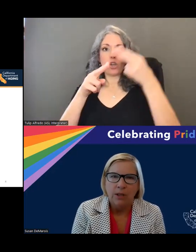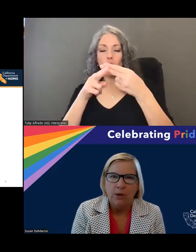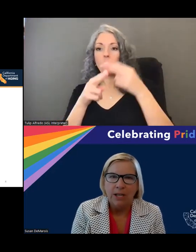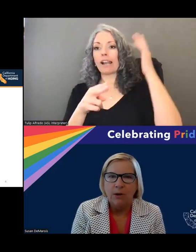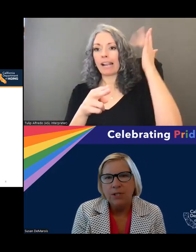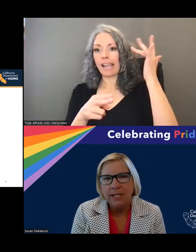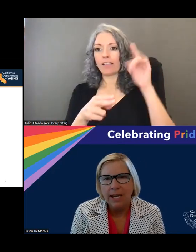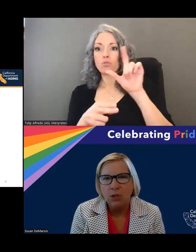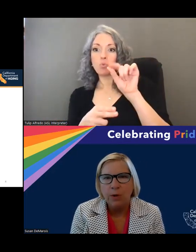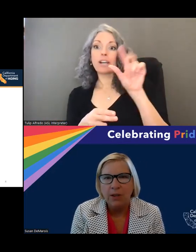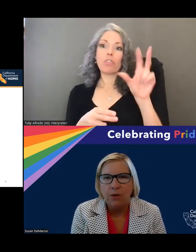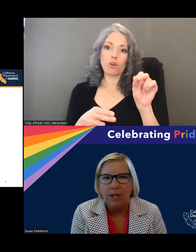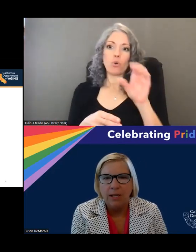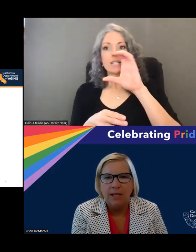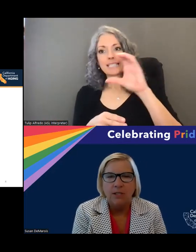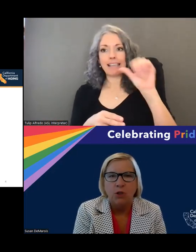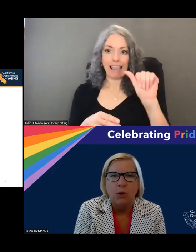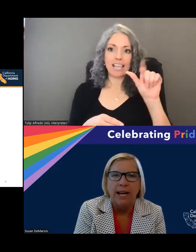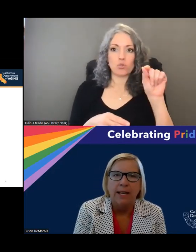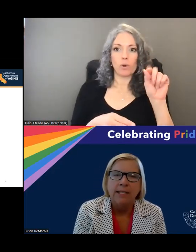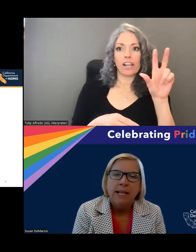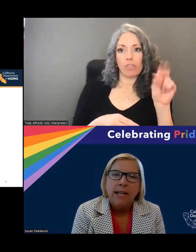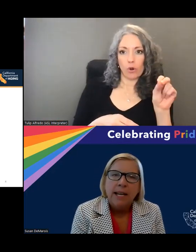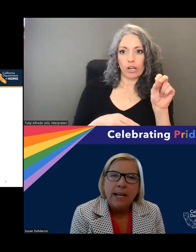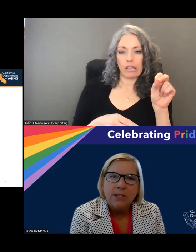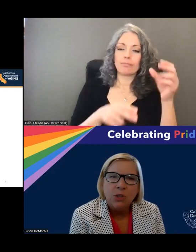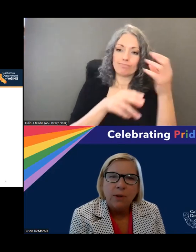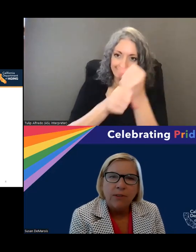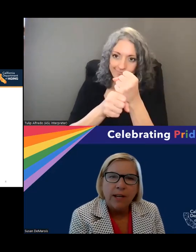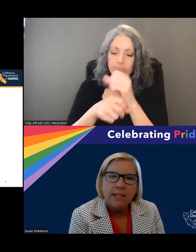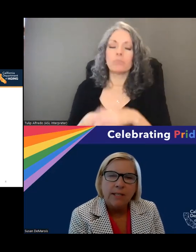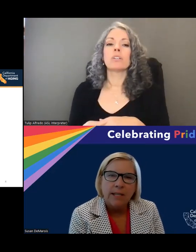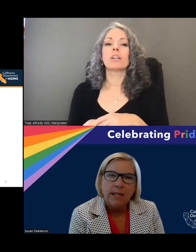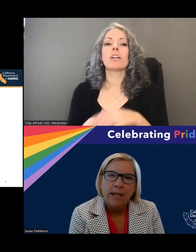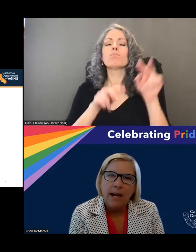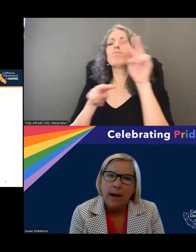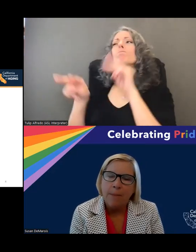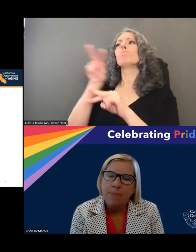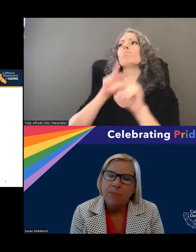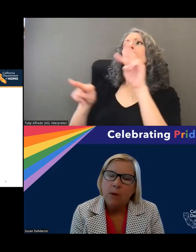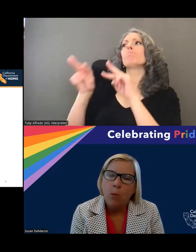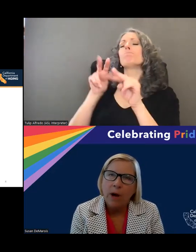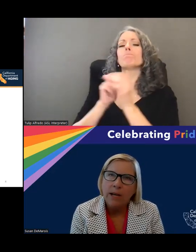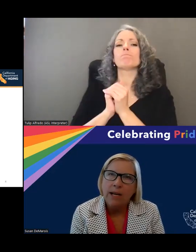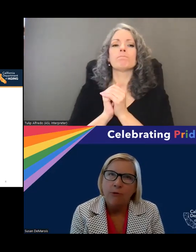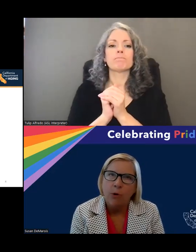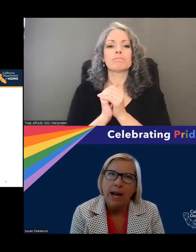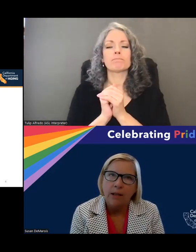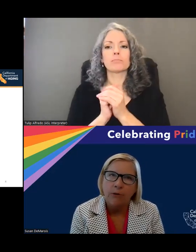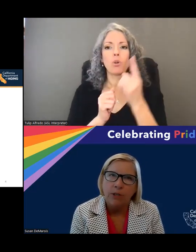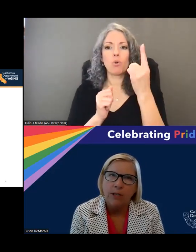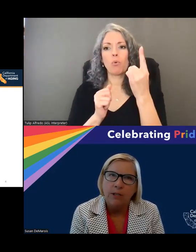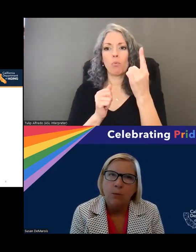California 2030, or CA 2030 is the shorthand, is to reflect the 1 in